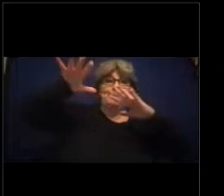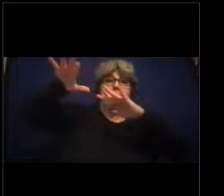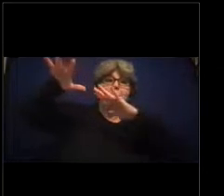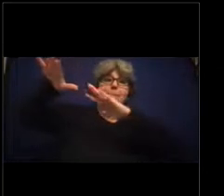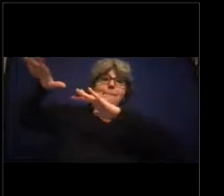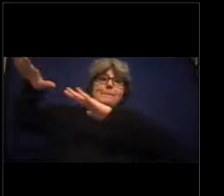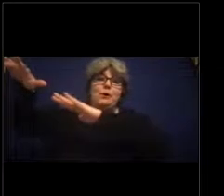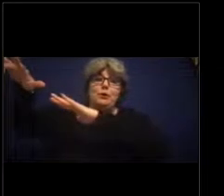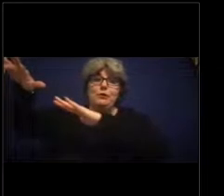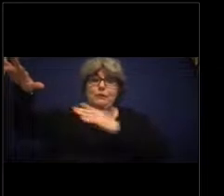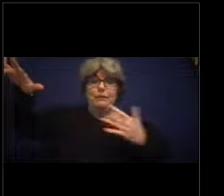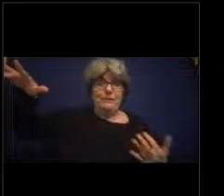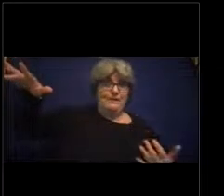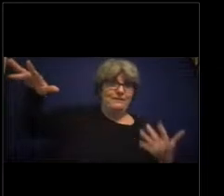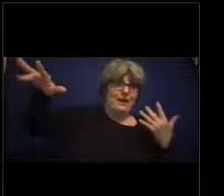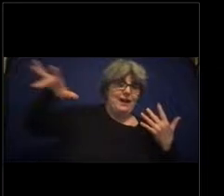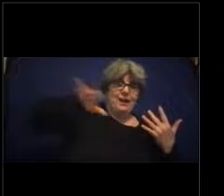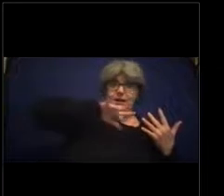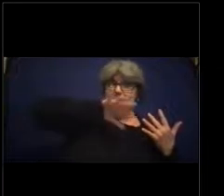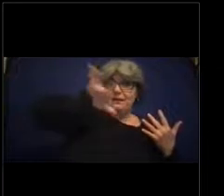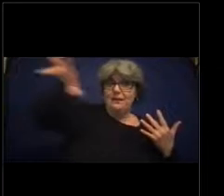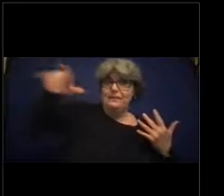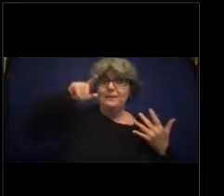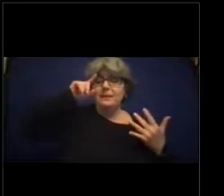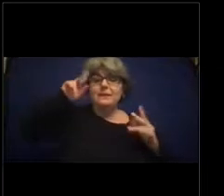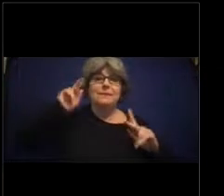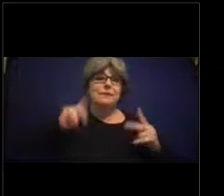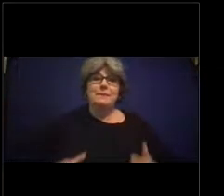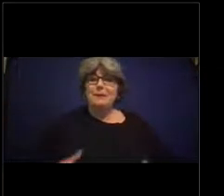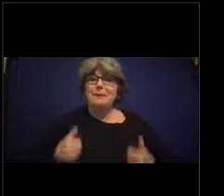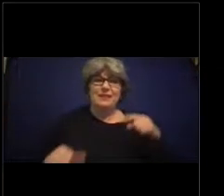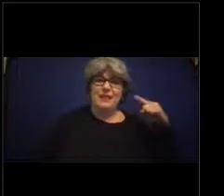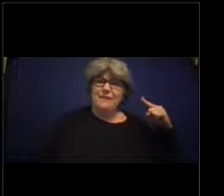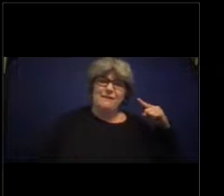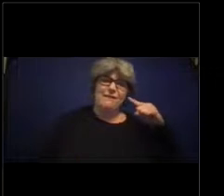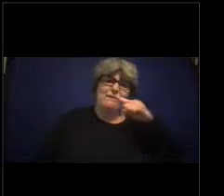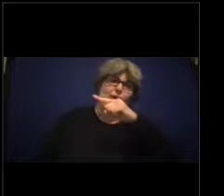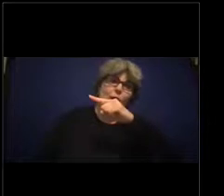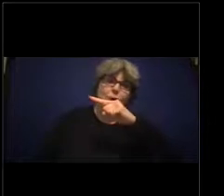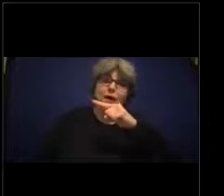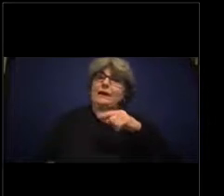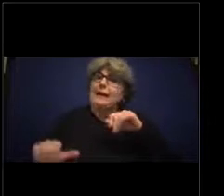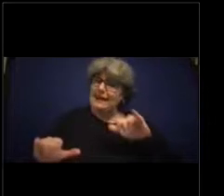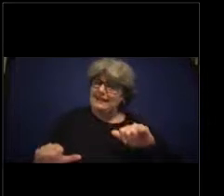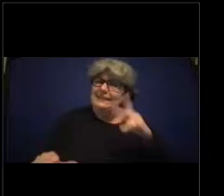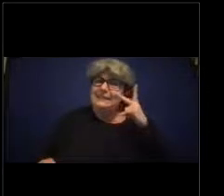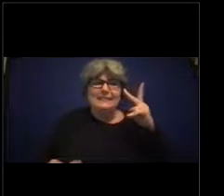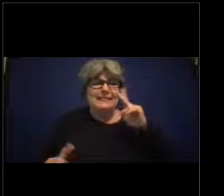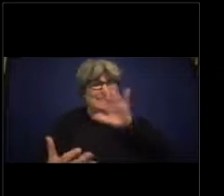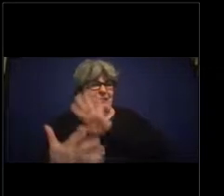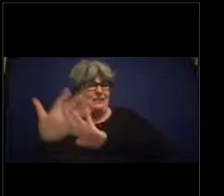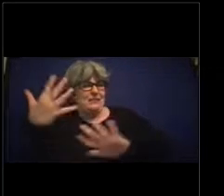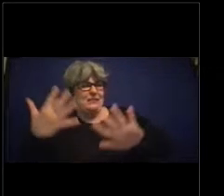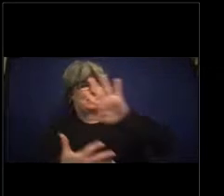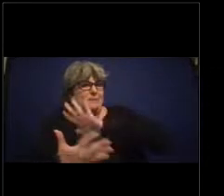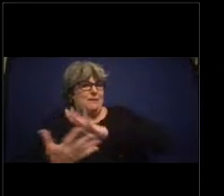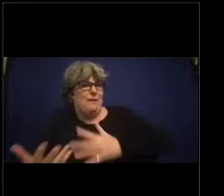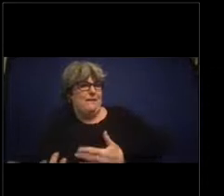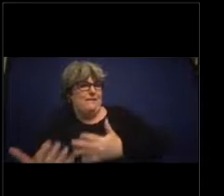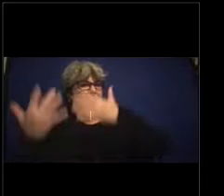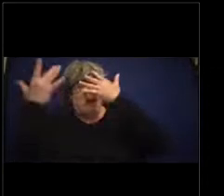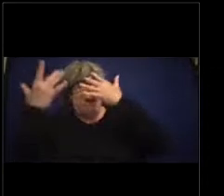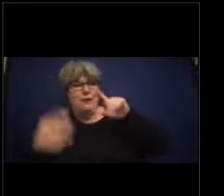the fire is. So sometimes people who live really far away can still see smoke from fires that